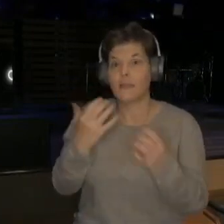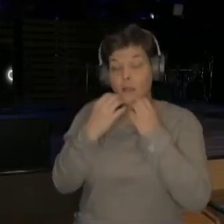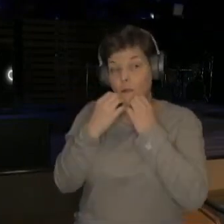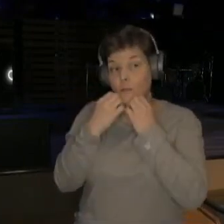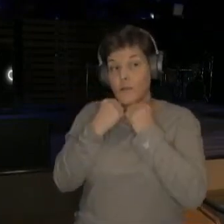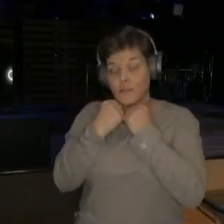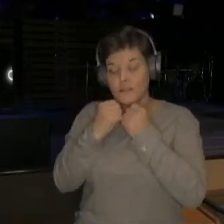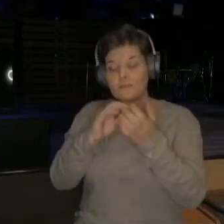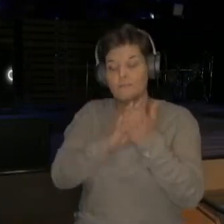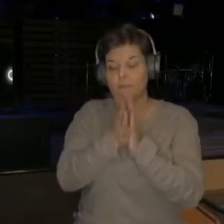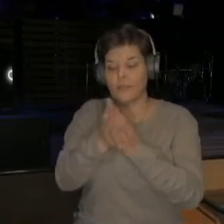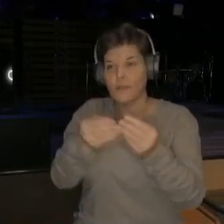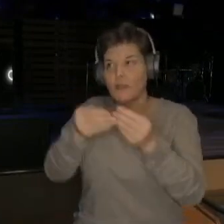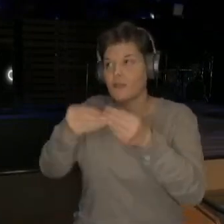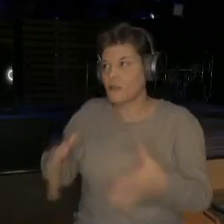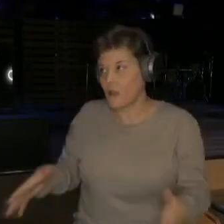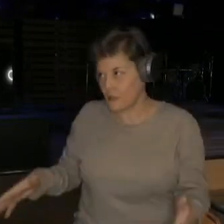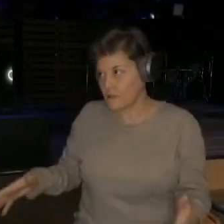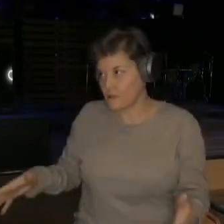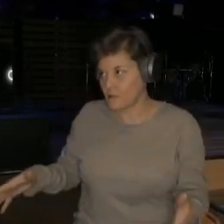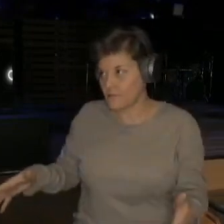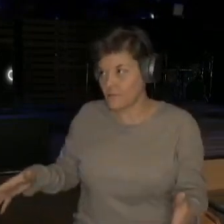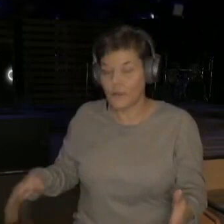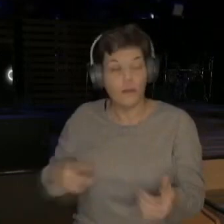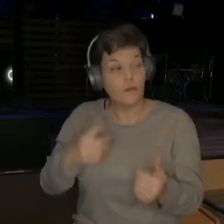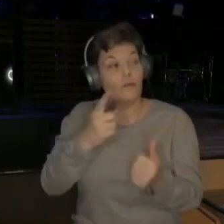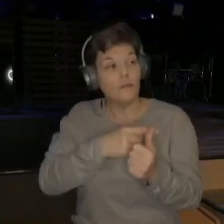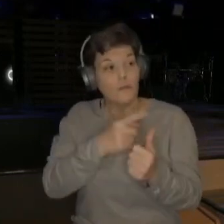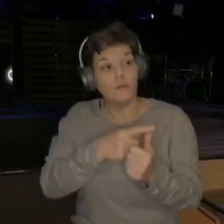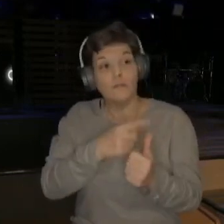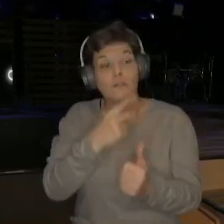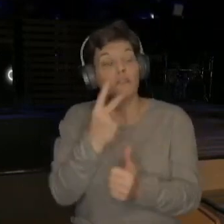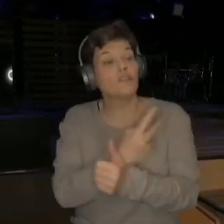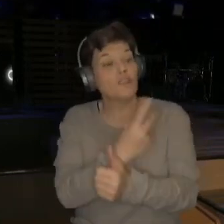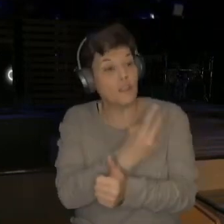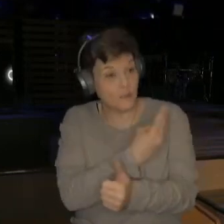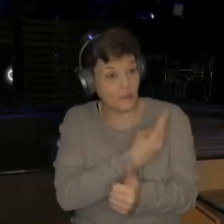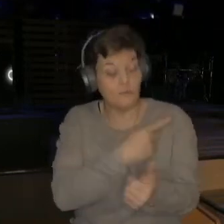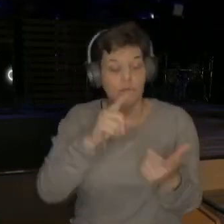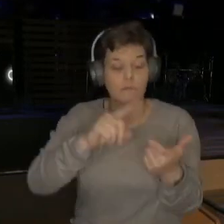One about a lost sheep and the other about a lost coin.